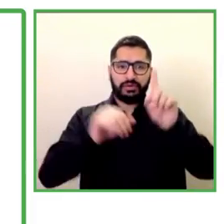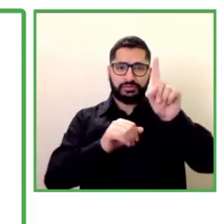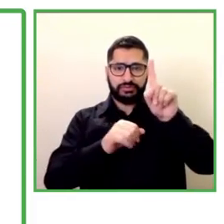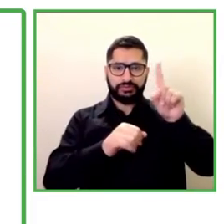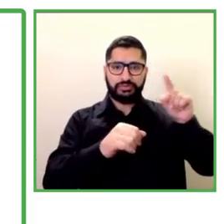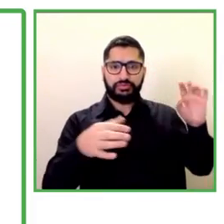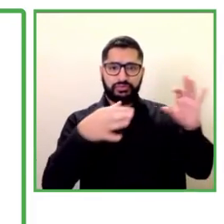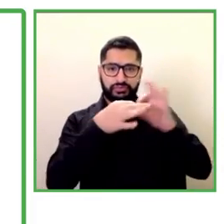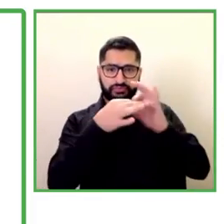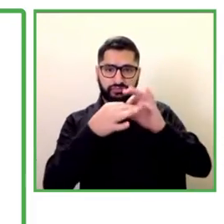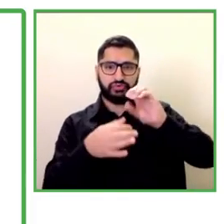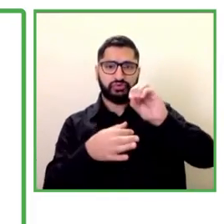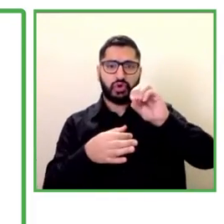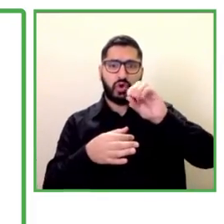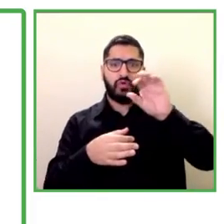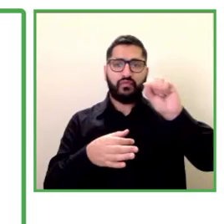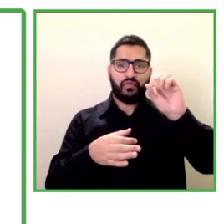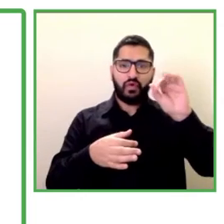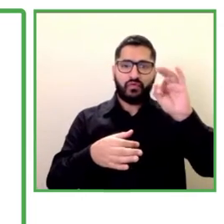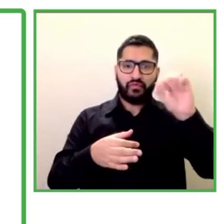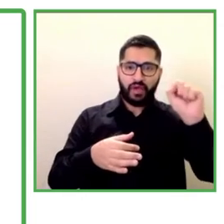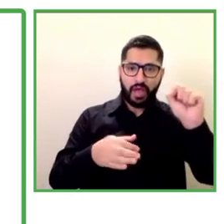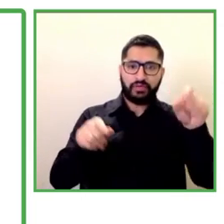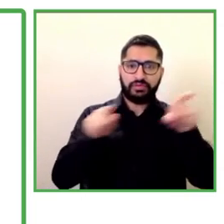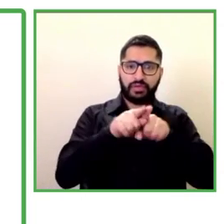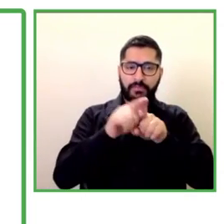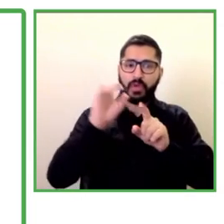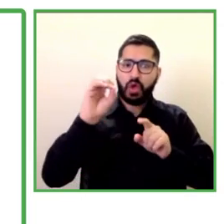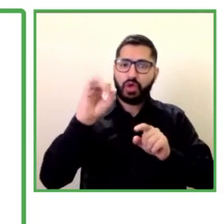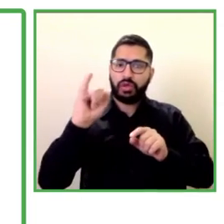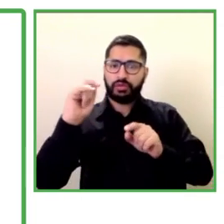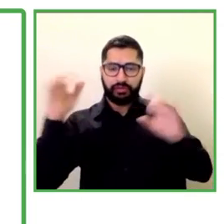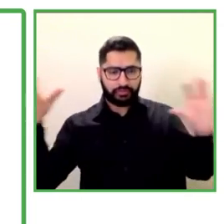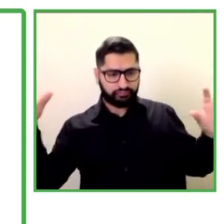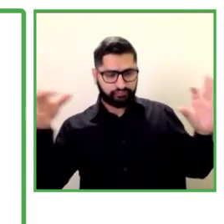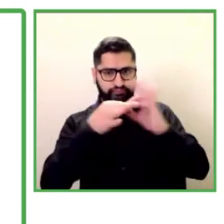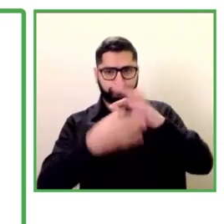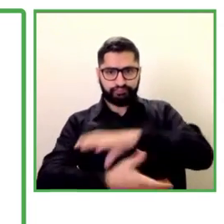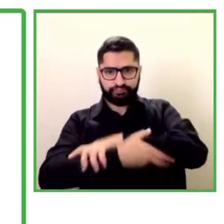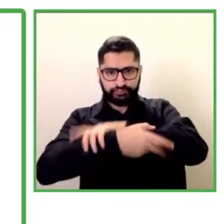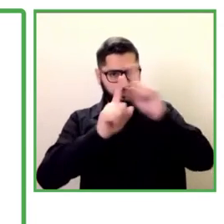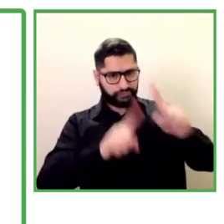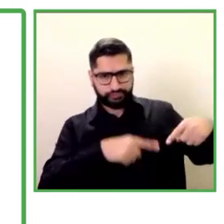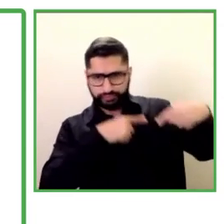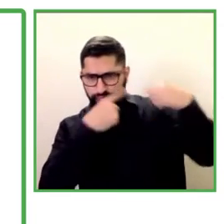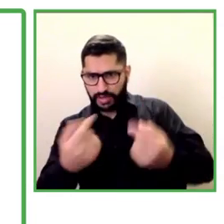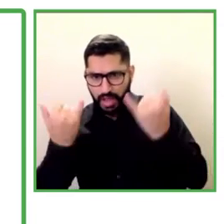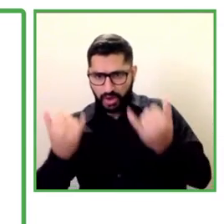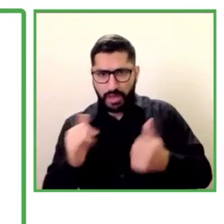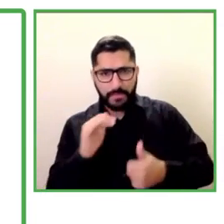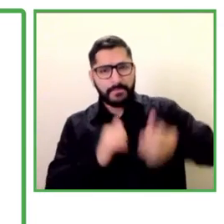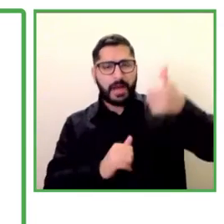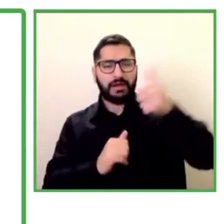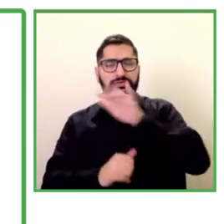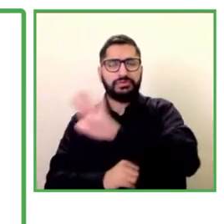the International Labor Organization, ILO. Now we have